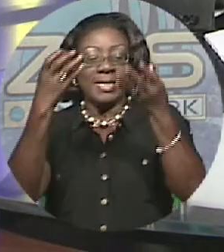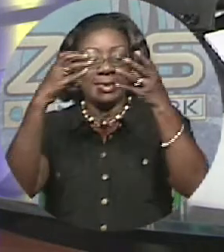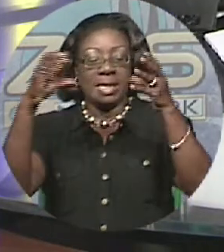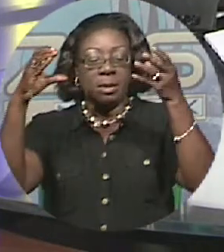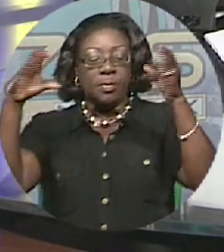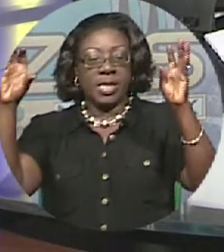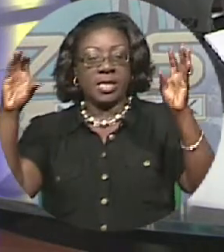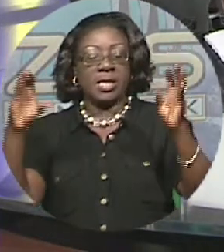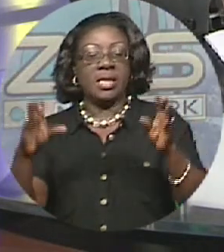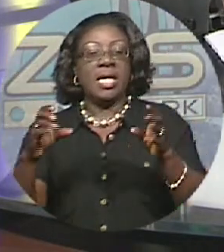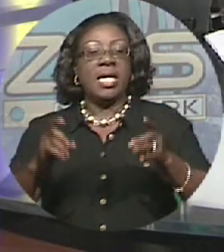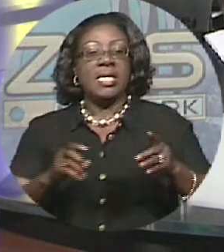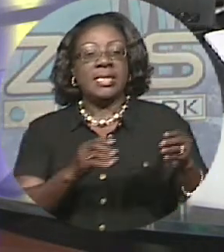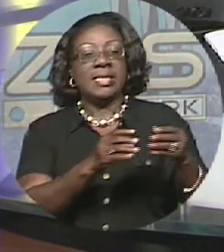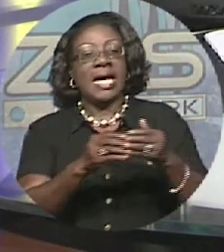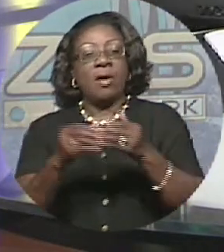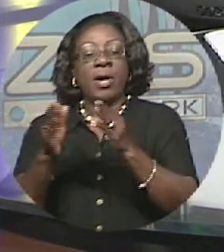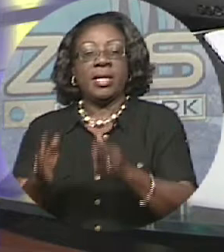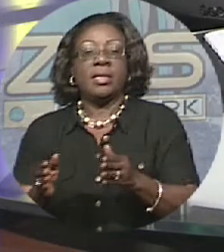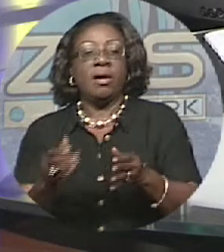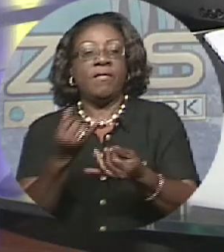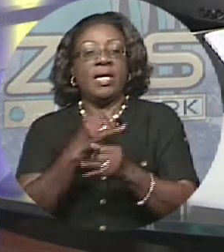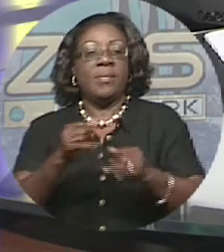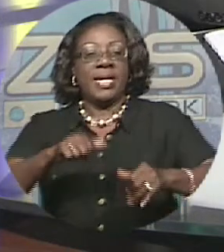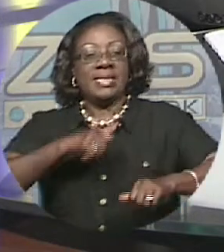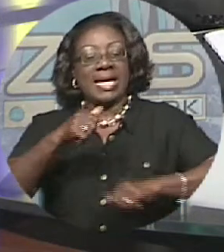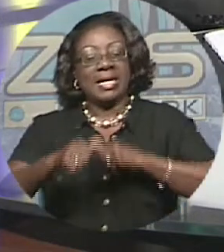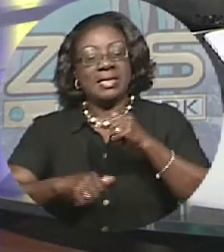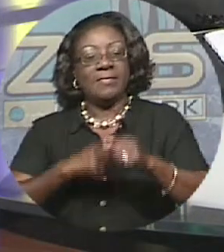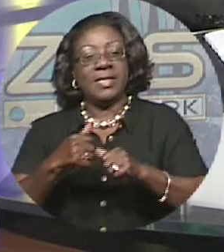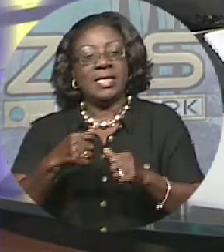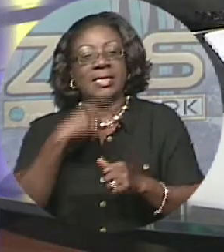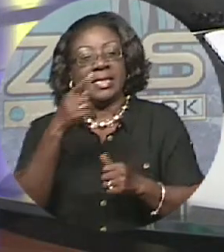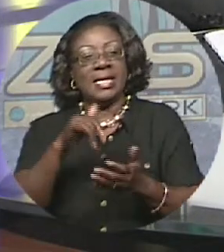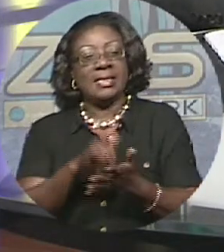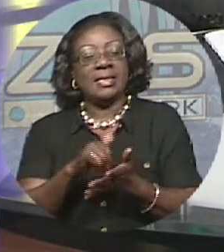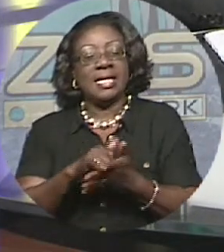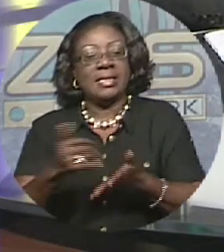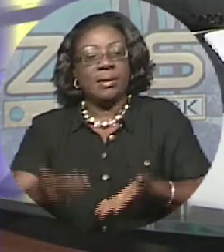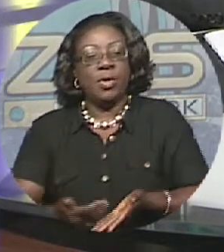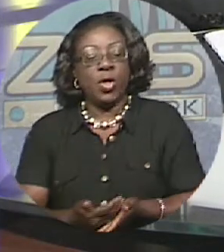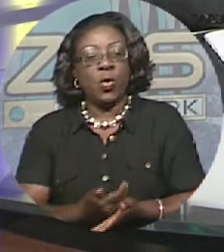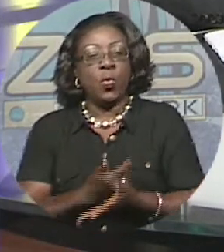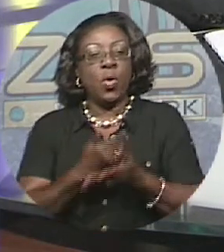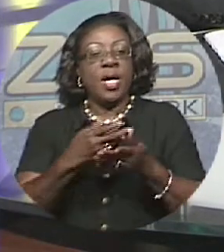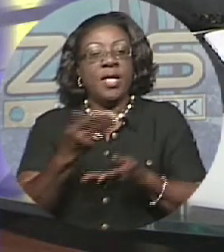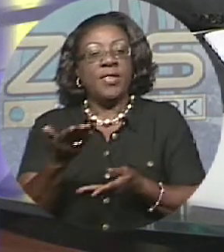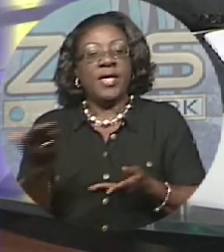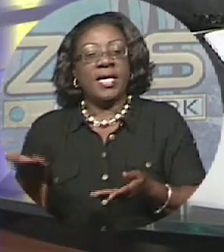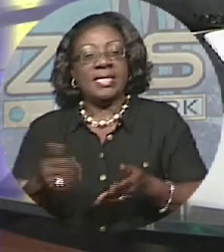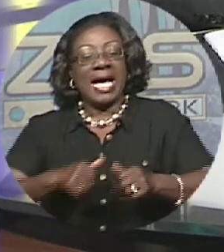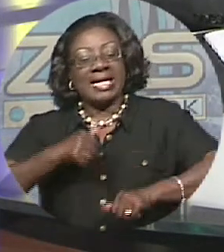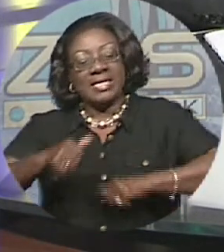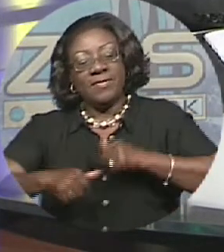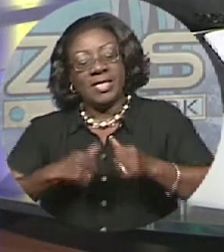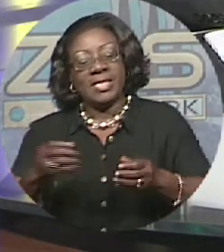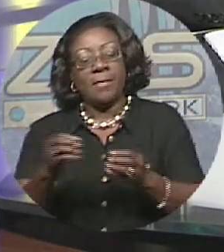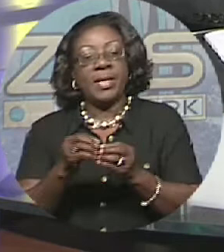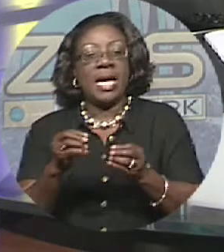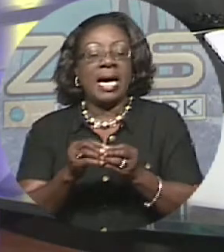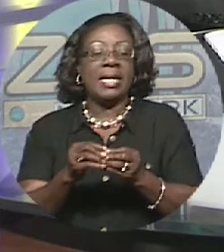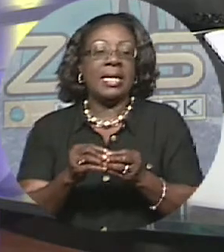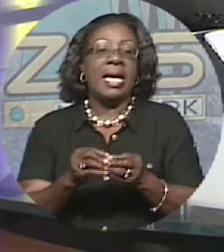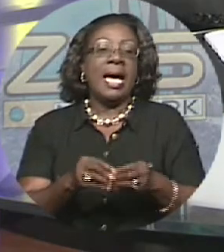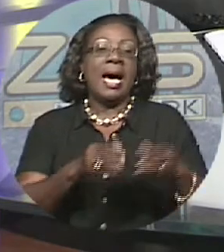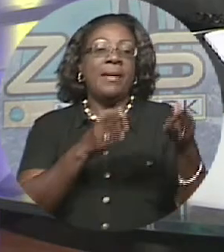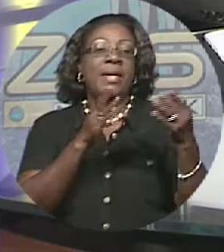celebrations. Director of the Independence celebrations activities, Ian Poitier, says some new features have been added and Bahamians can expect a cultural